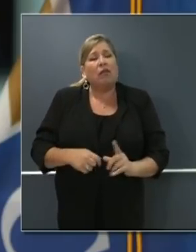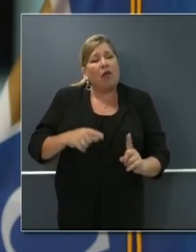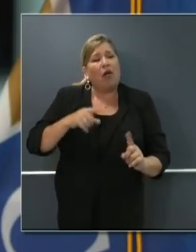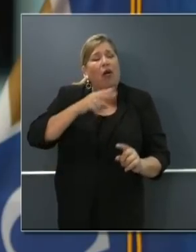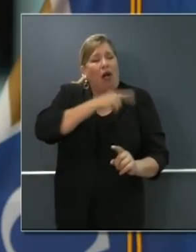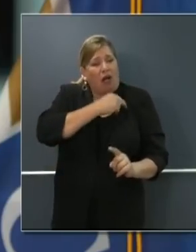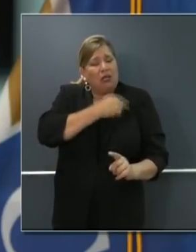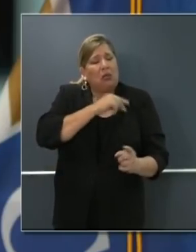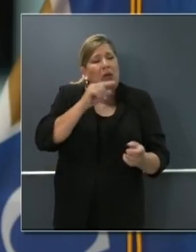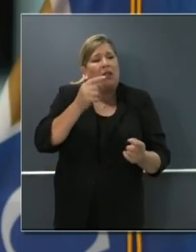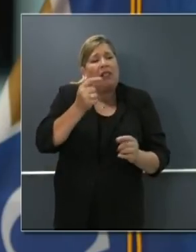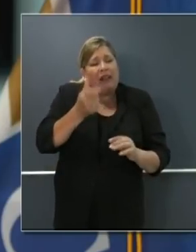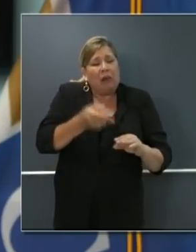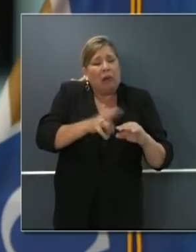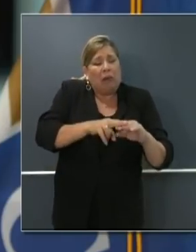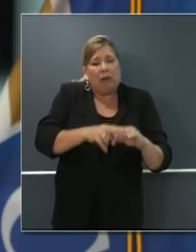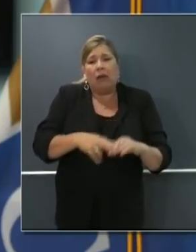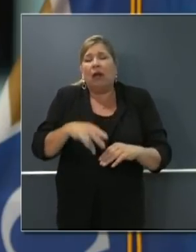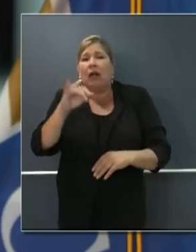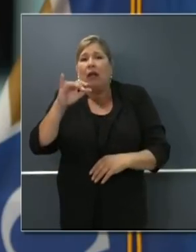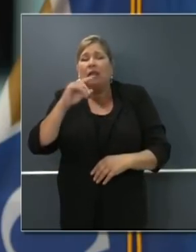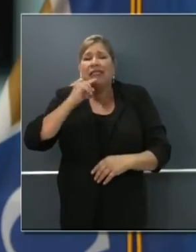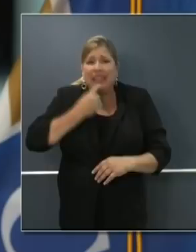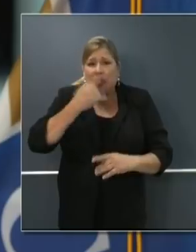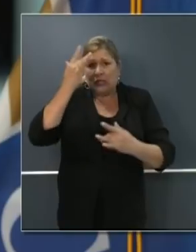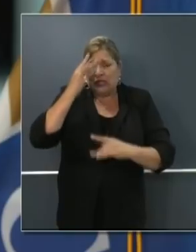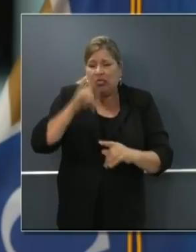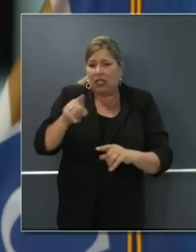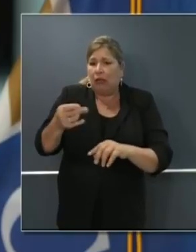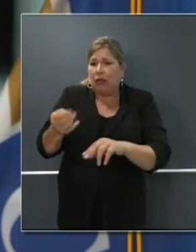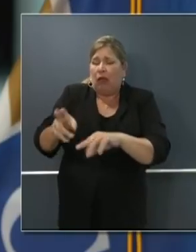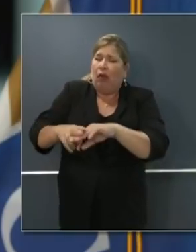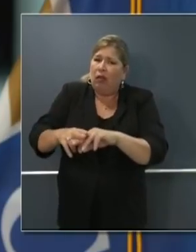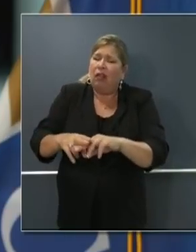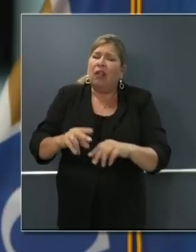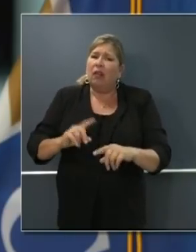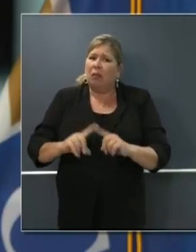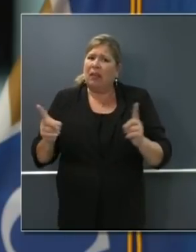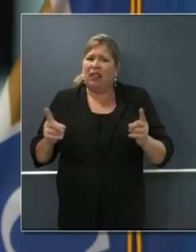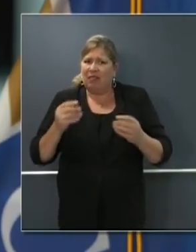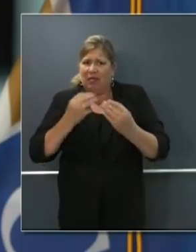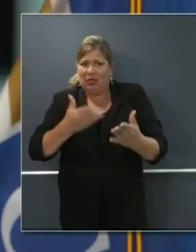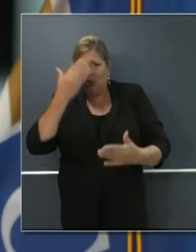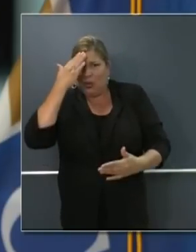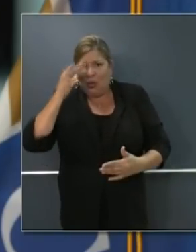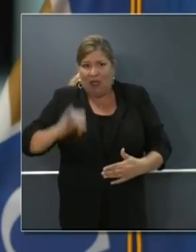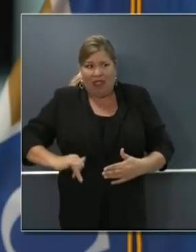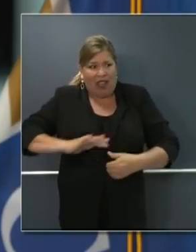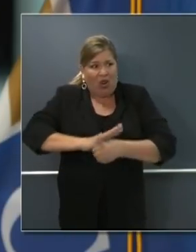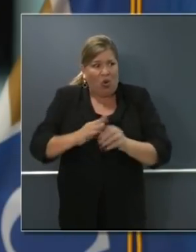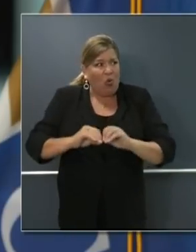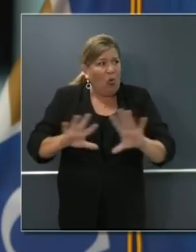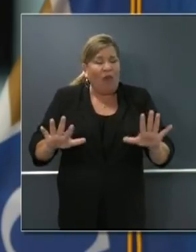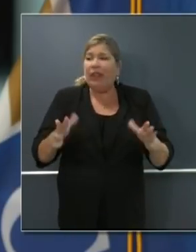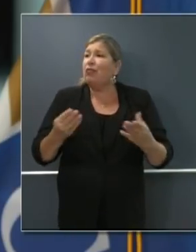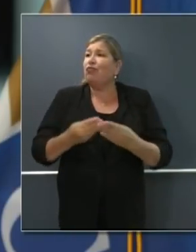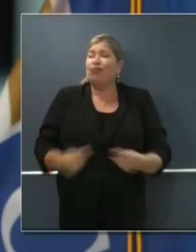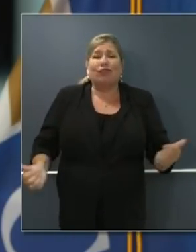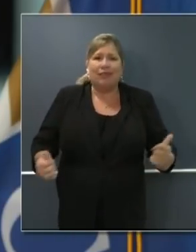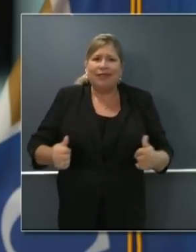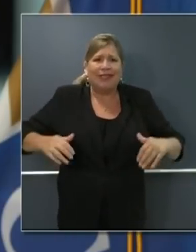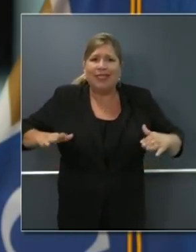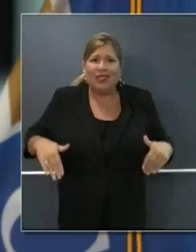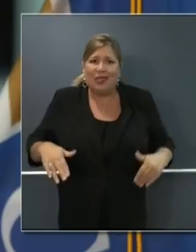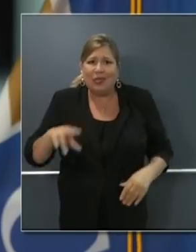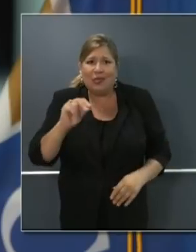hospitalizations, ICUs. I'll update those numbers in a moment. It's just another reminder. This disease has not gone away. A